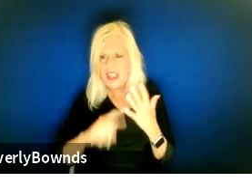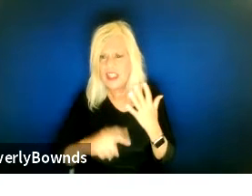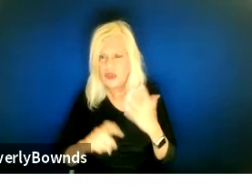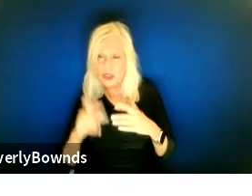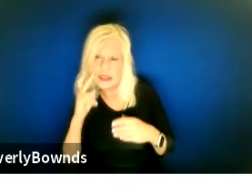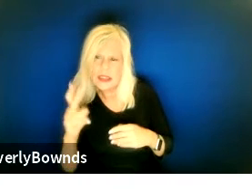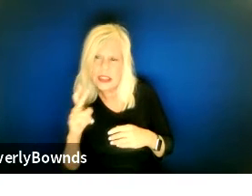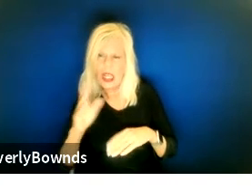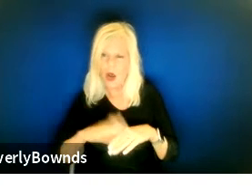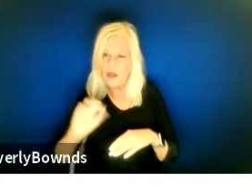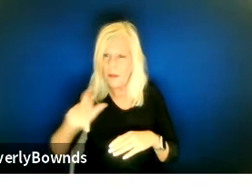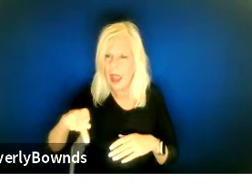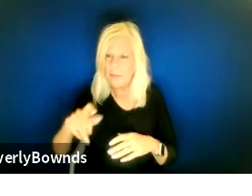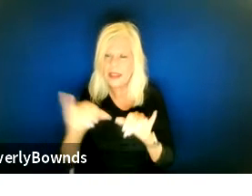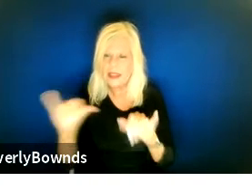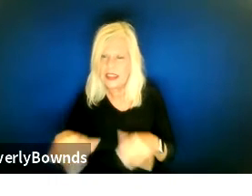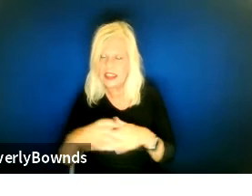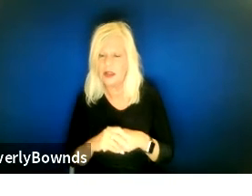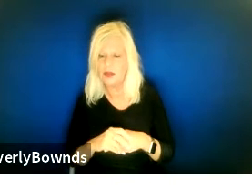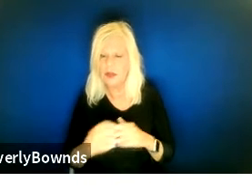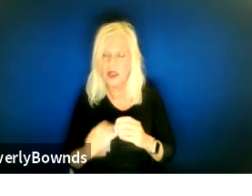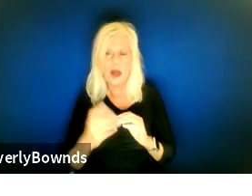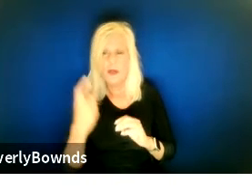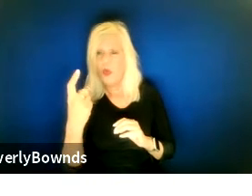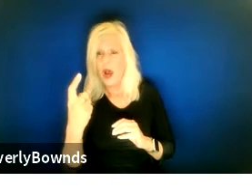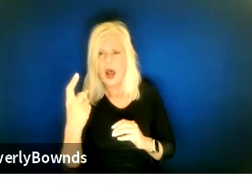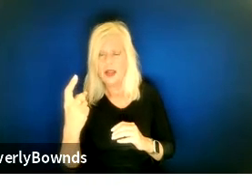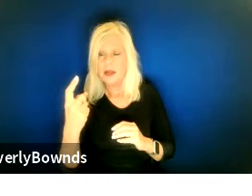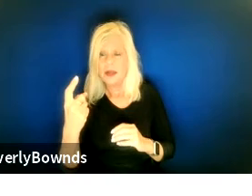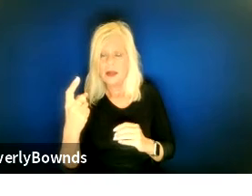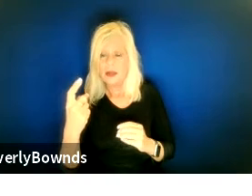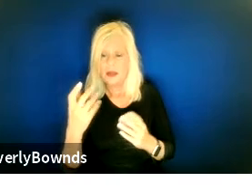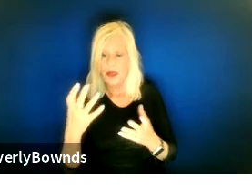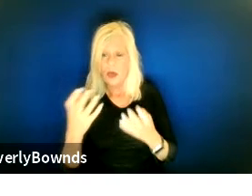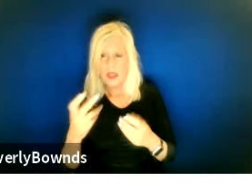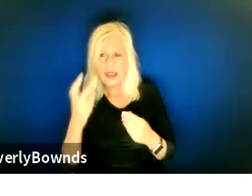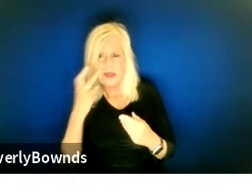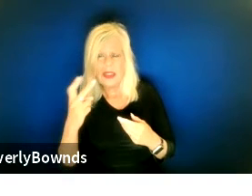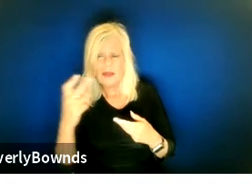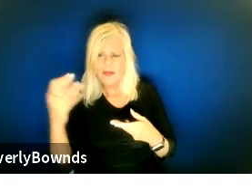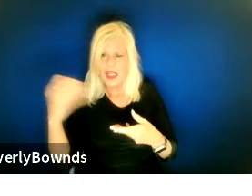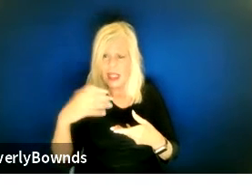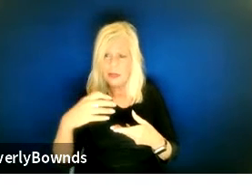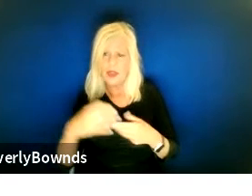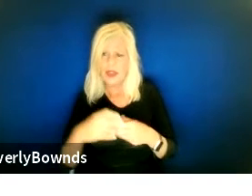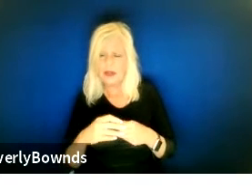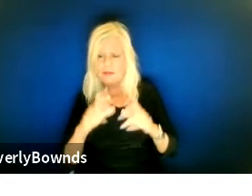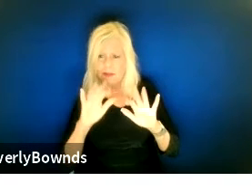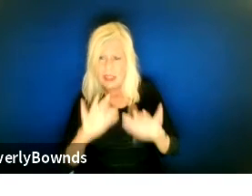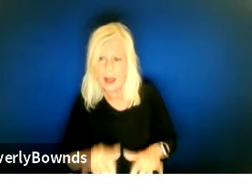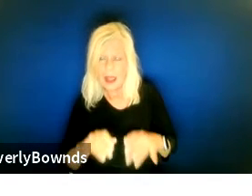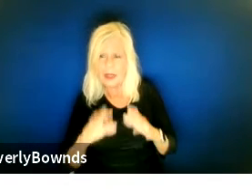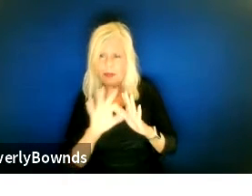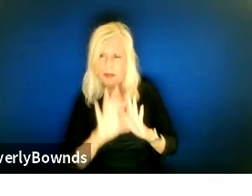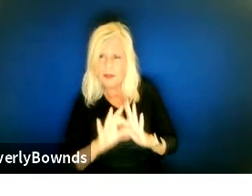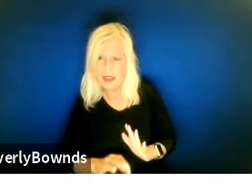system? The main one is, what do they want to give as an input, like as for a search